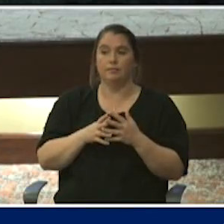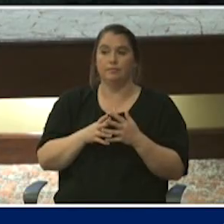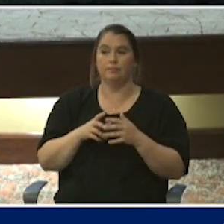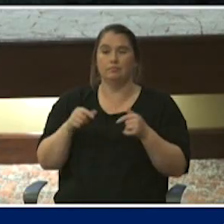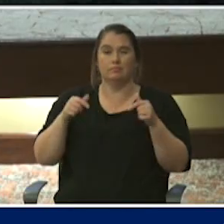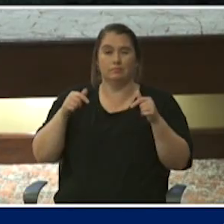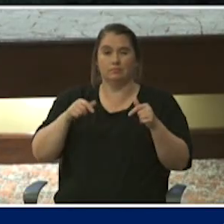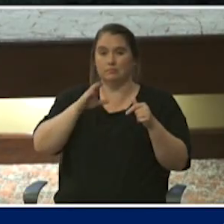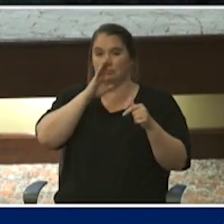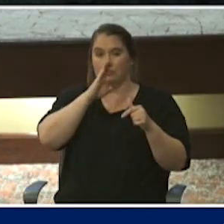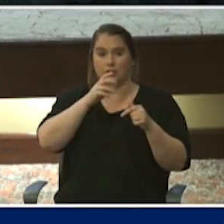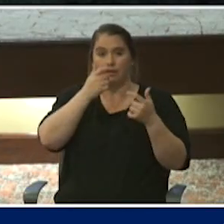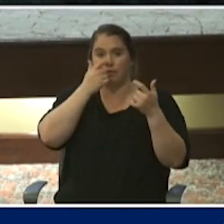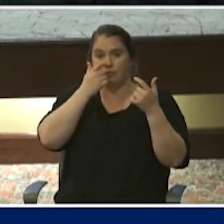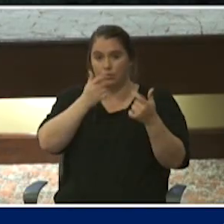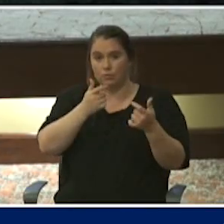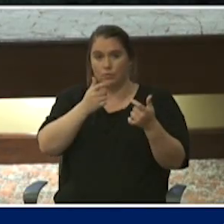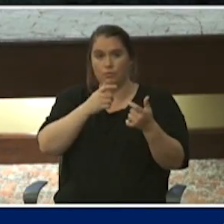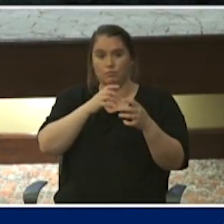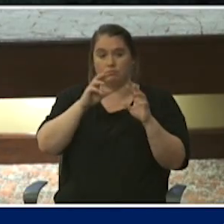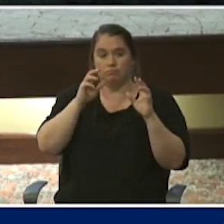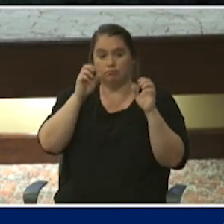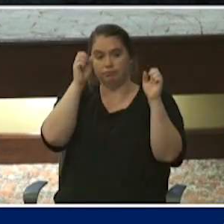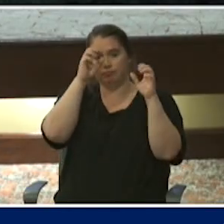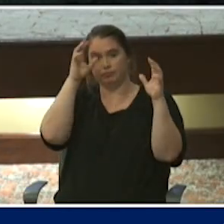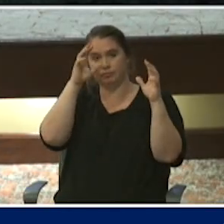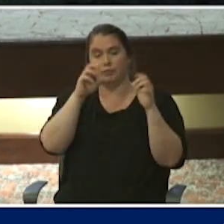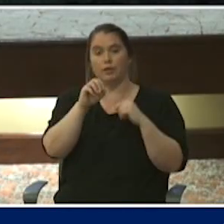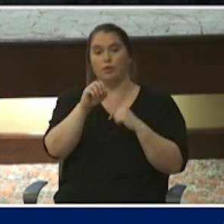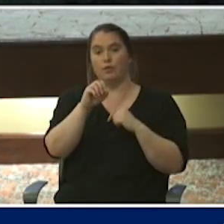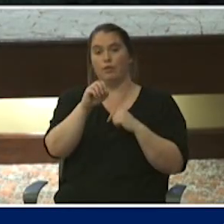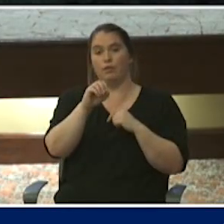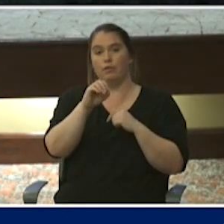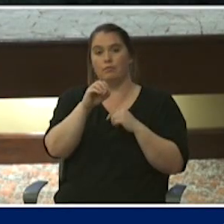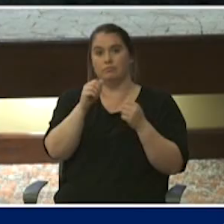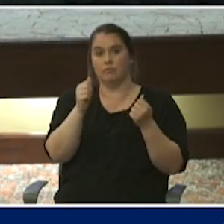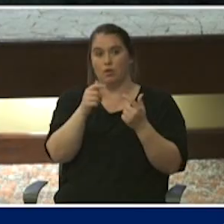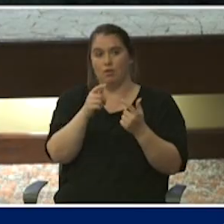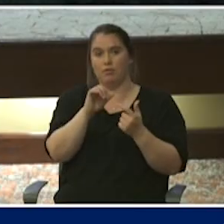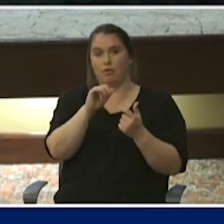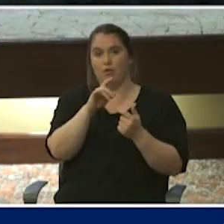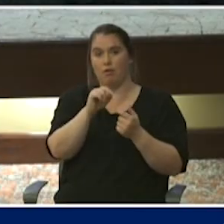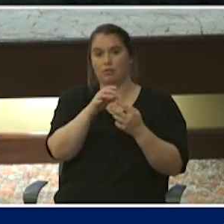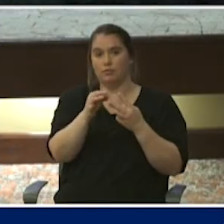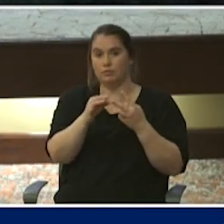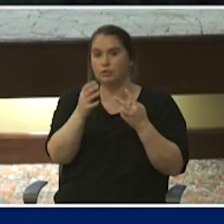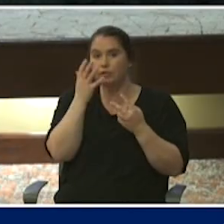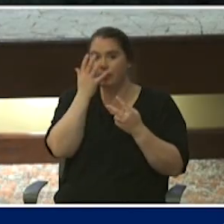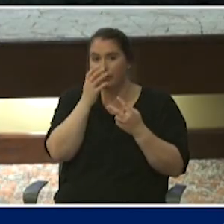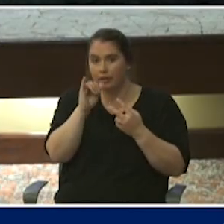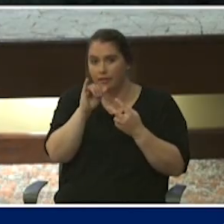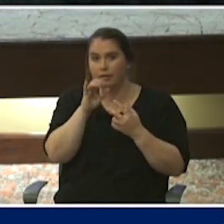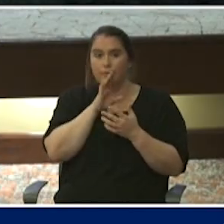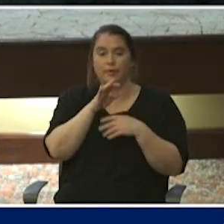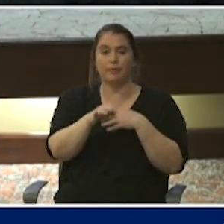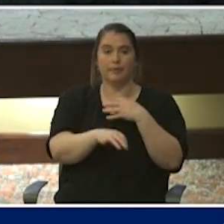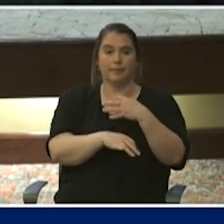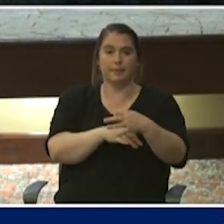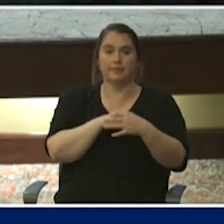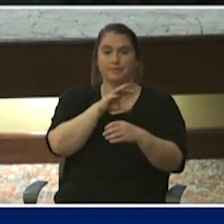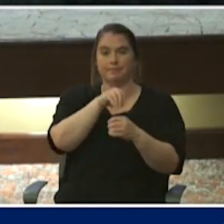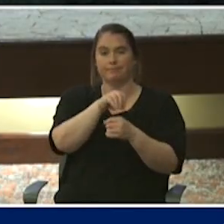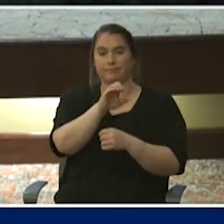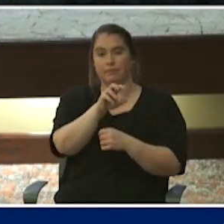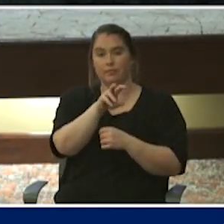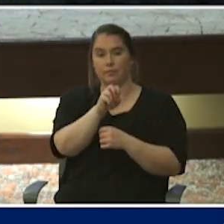view of what the Cove Bridge is anticipated to look like, what the Cove Fountain would look like, and its placement in the Cove